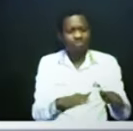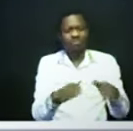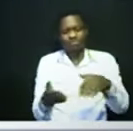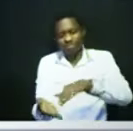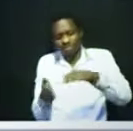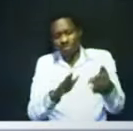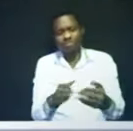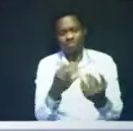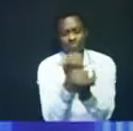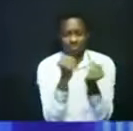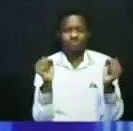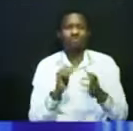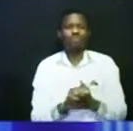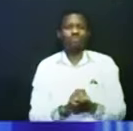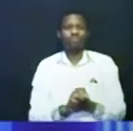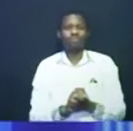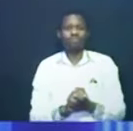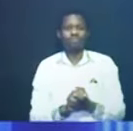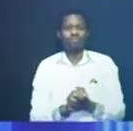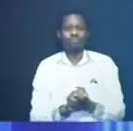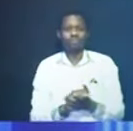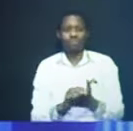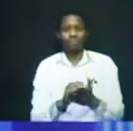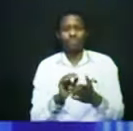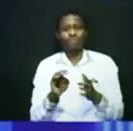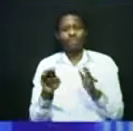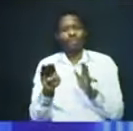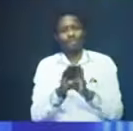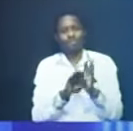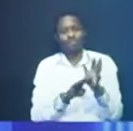Colossians chapter 1. From